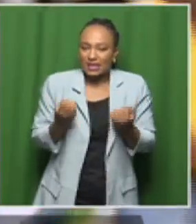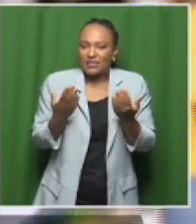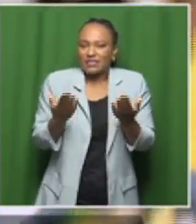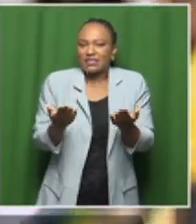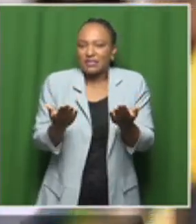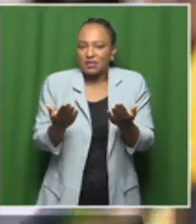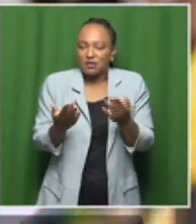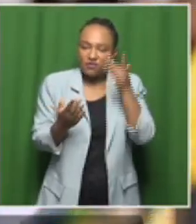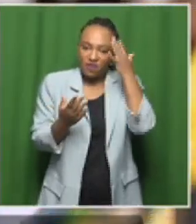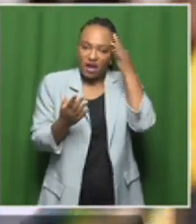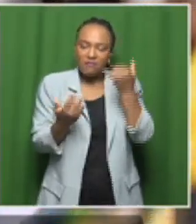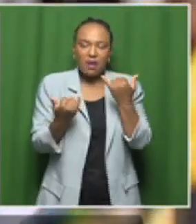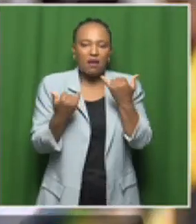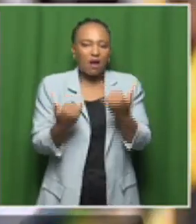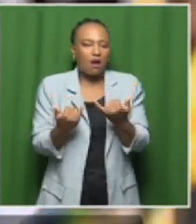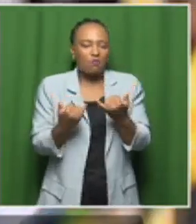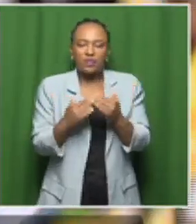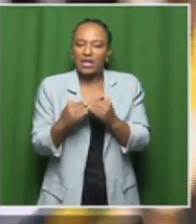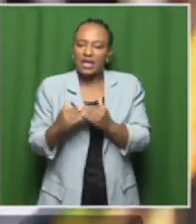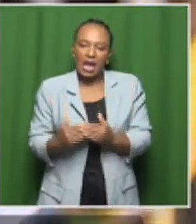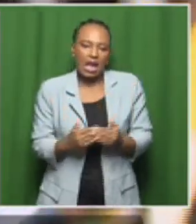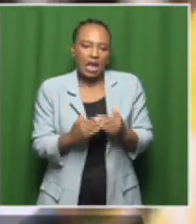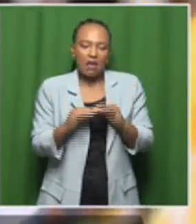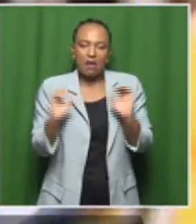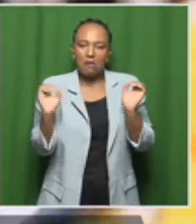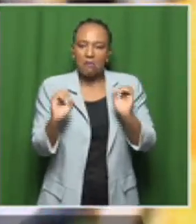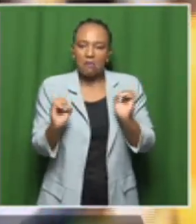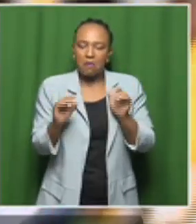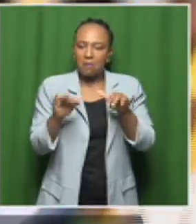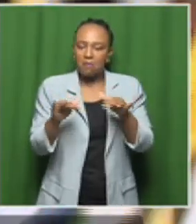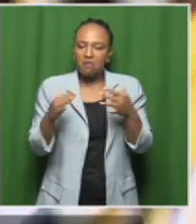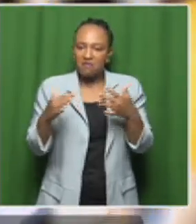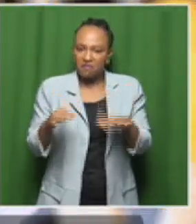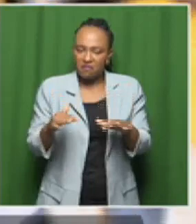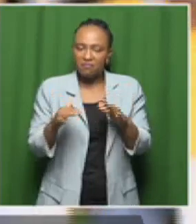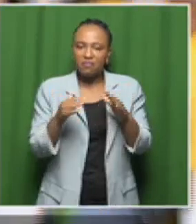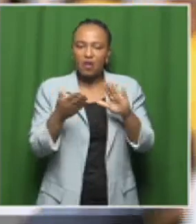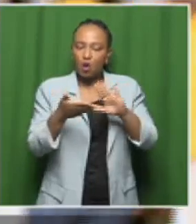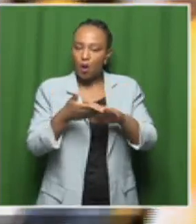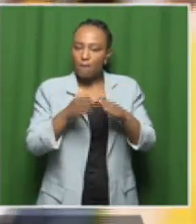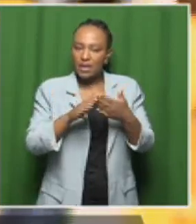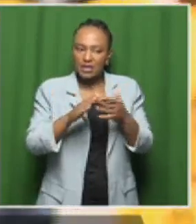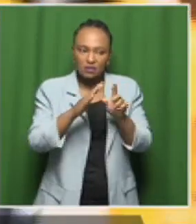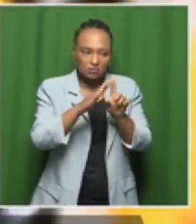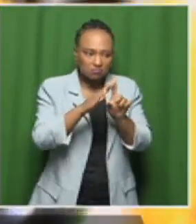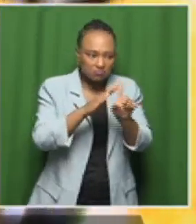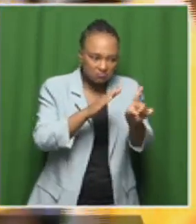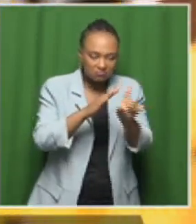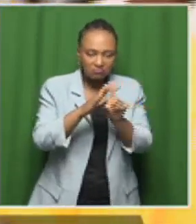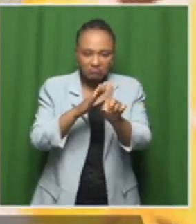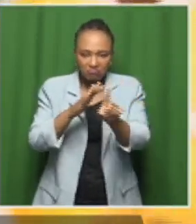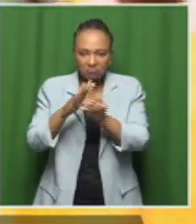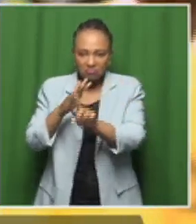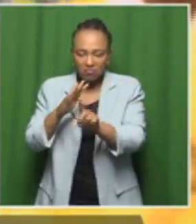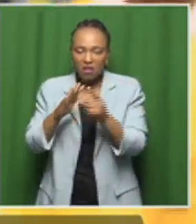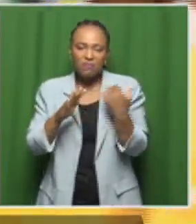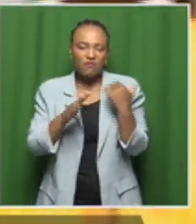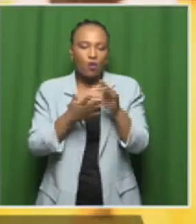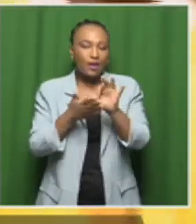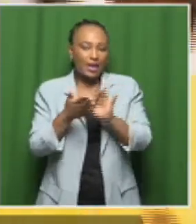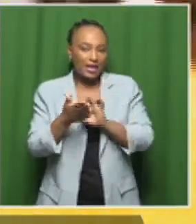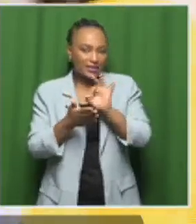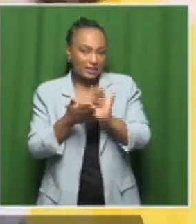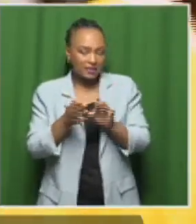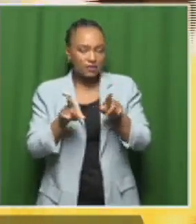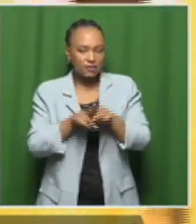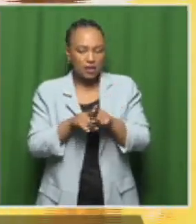day doesn't care less about our people. We've driven to door-to-doors. We were here before elections. We are here now to